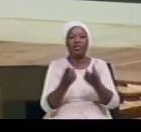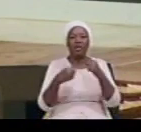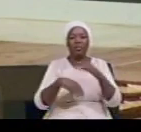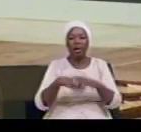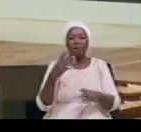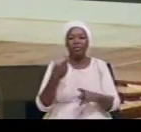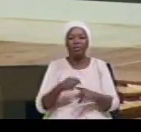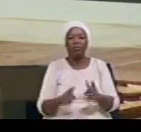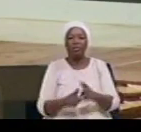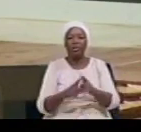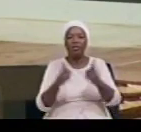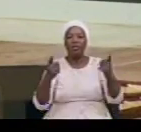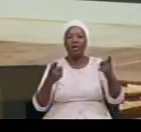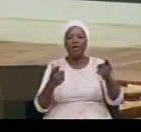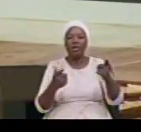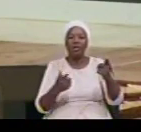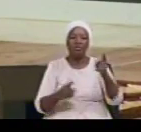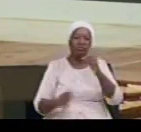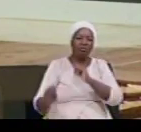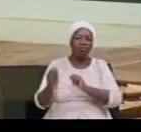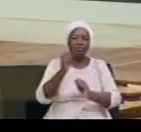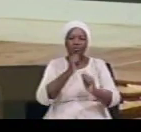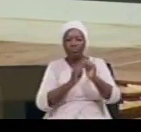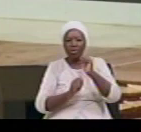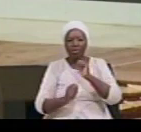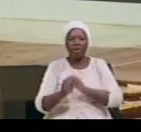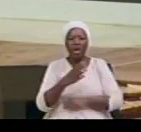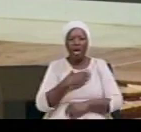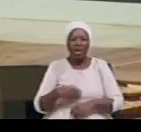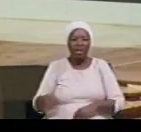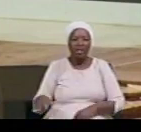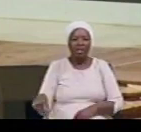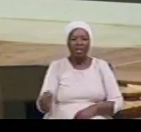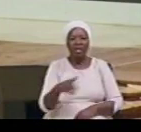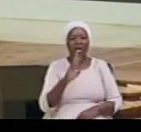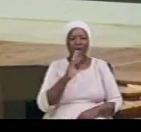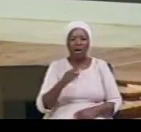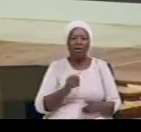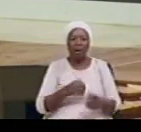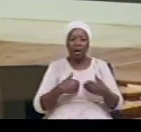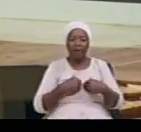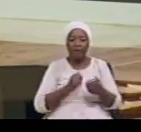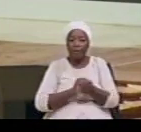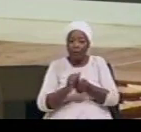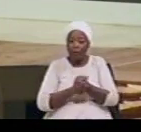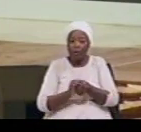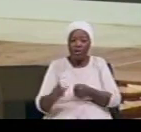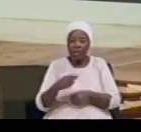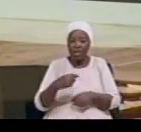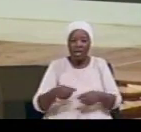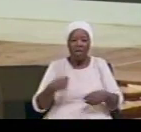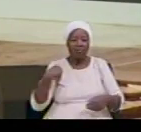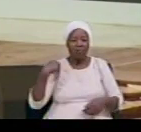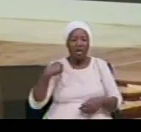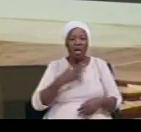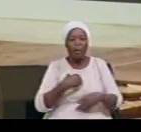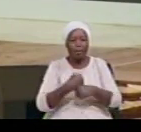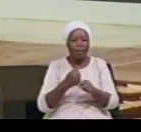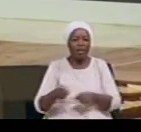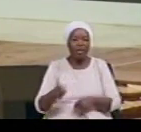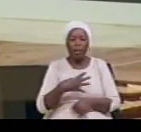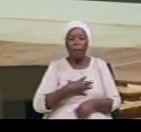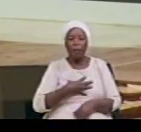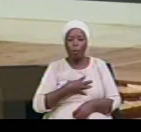tribulation, and they have washed their robes and made them white in the